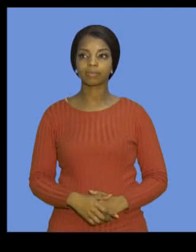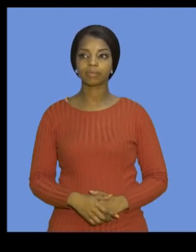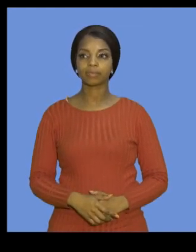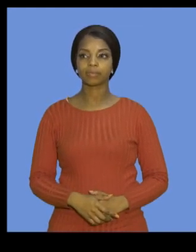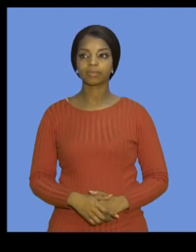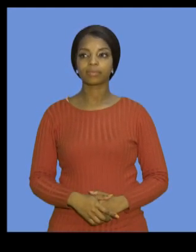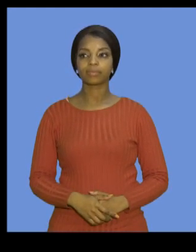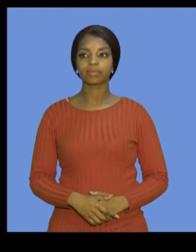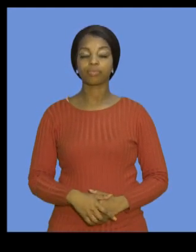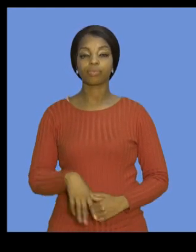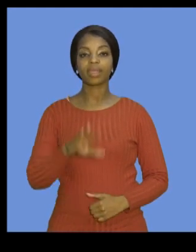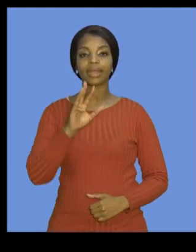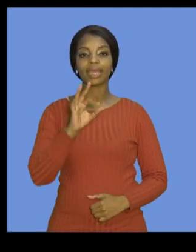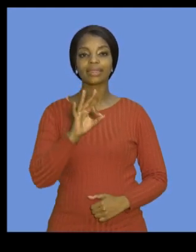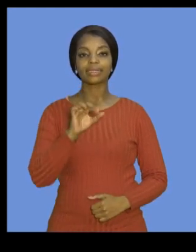and 50 cents.